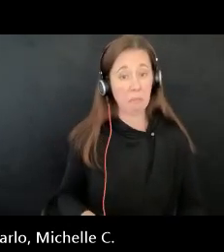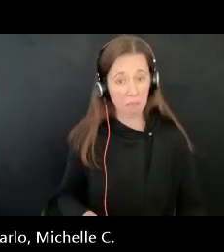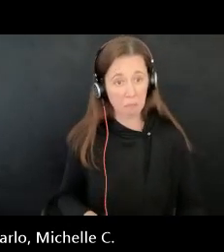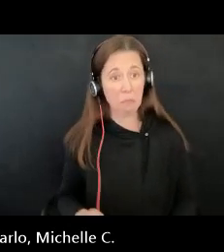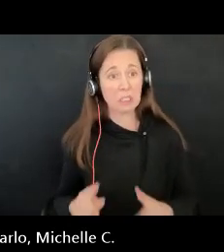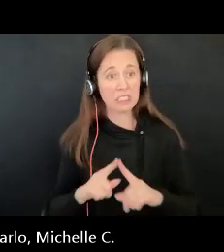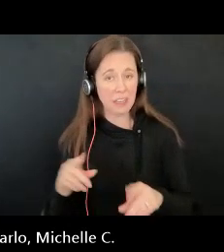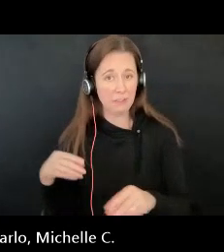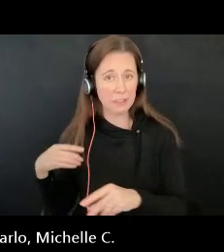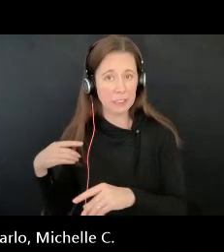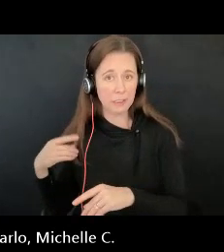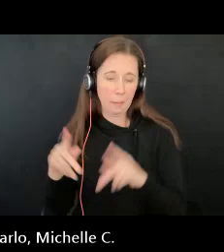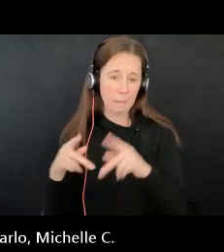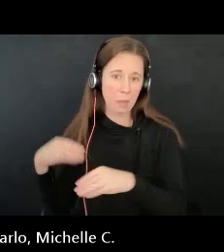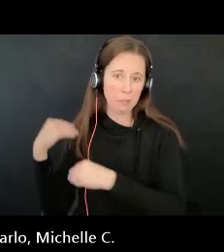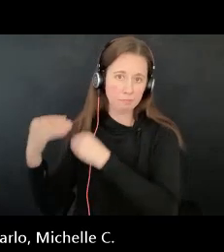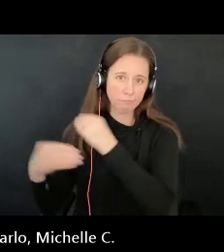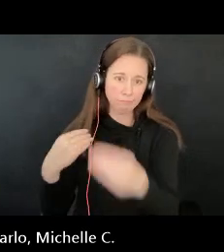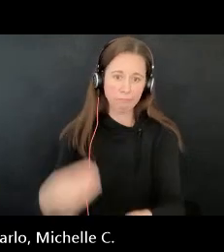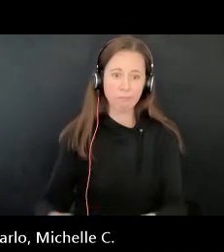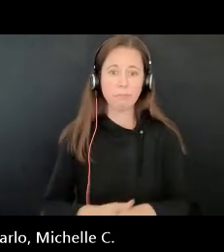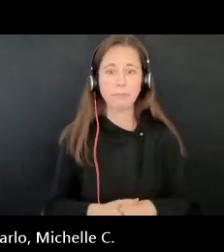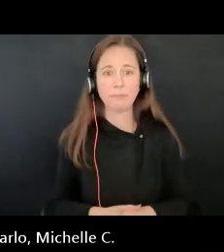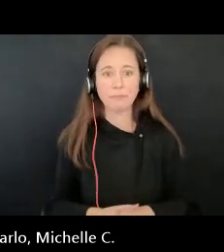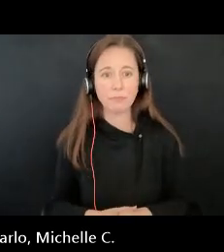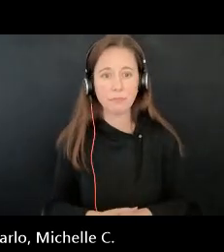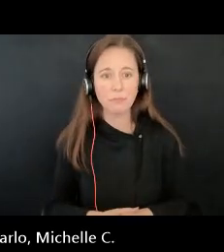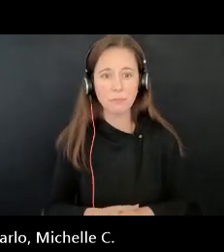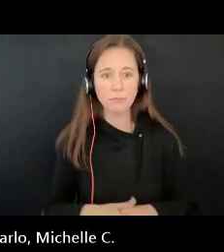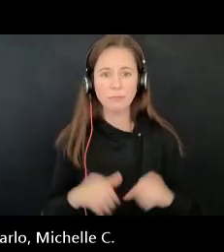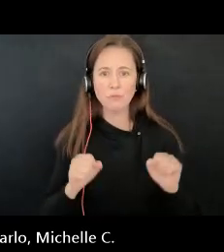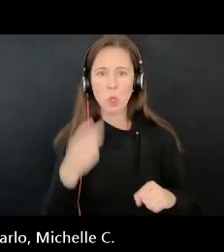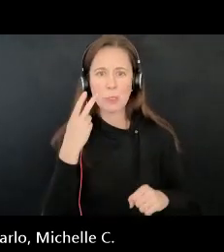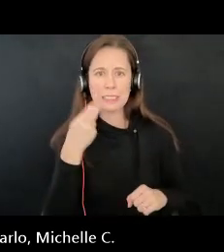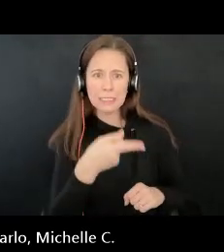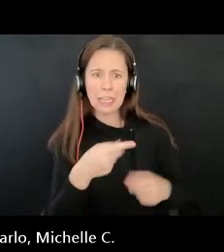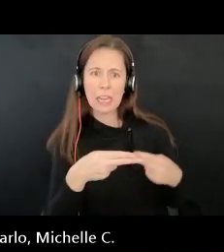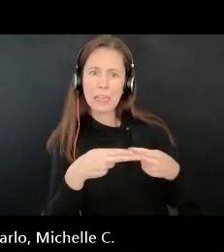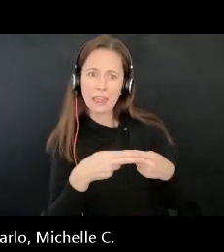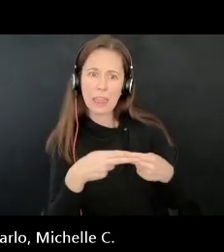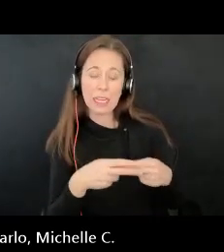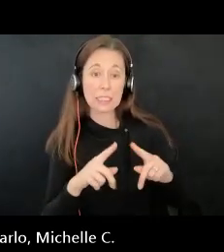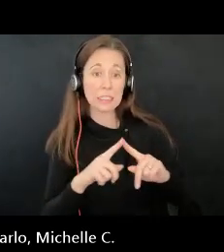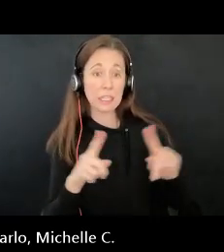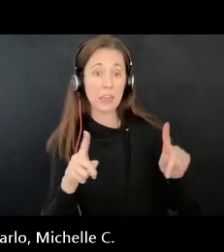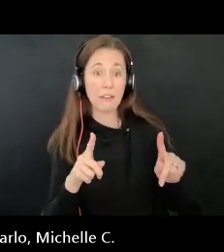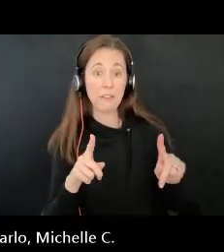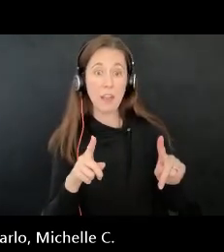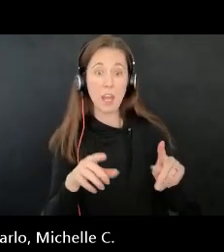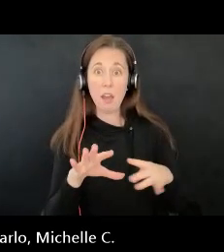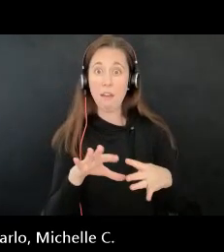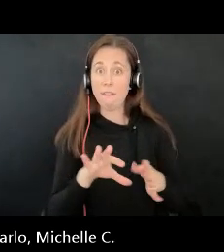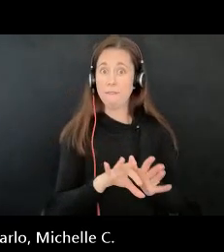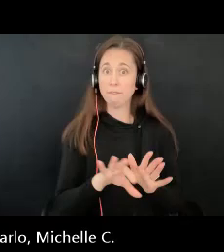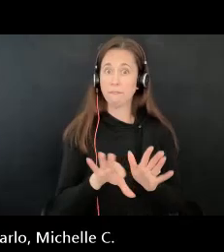Some of my standout discoveries were that at the time of enslavement on the Eastern Shore, the white Upshur family from the